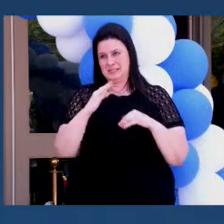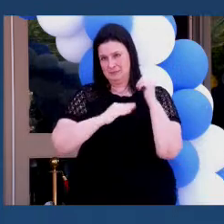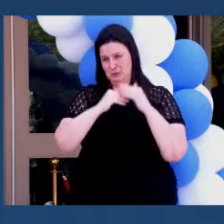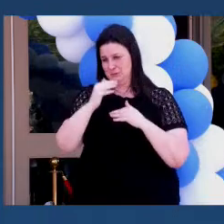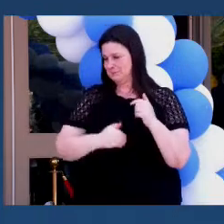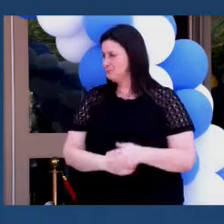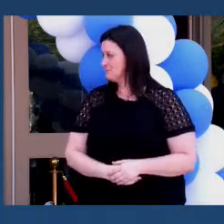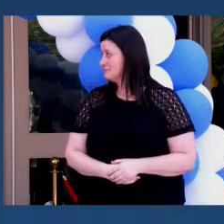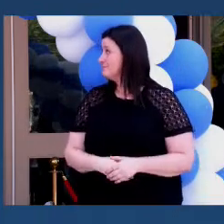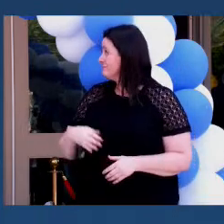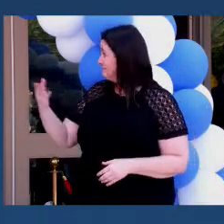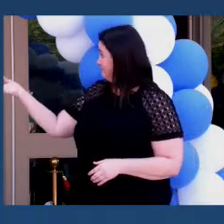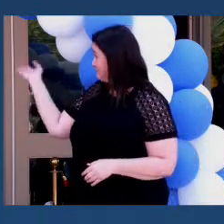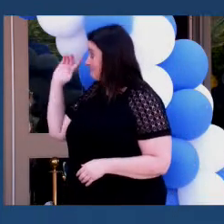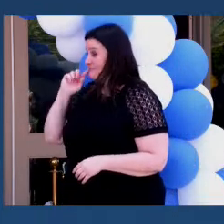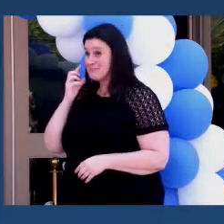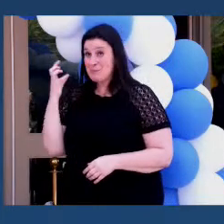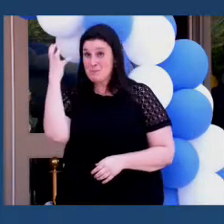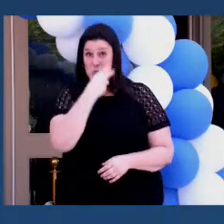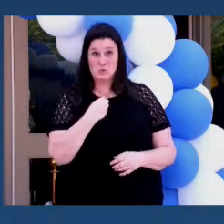This beautiful building,